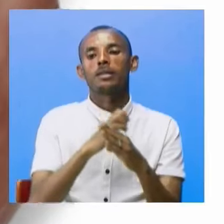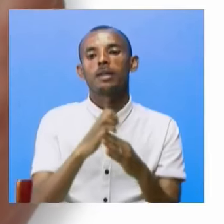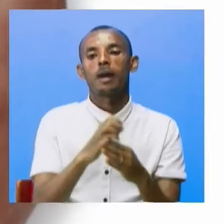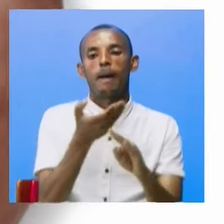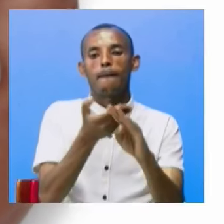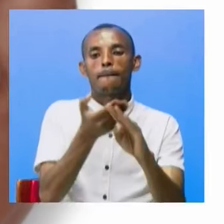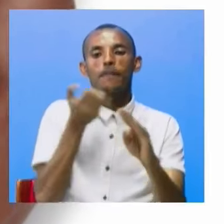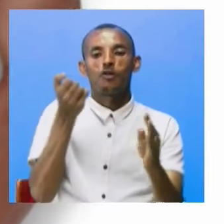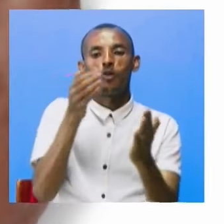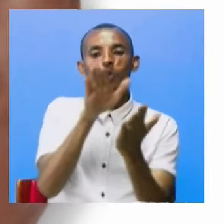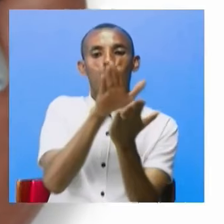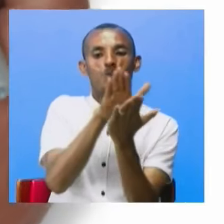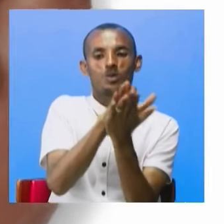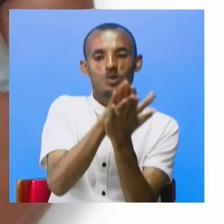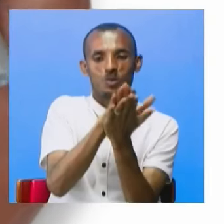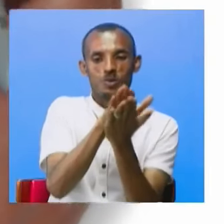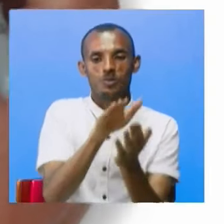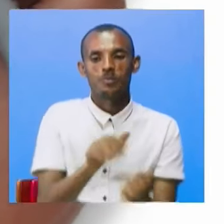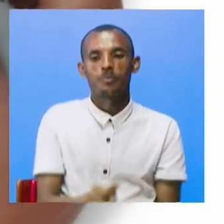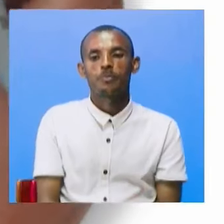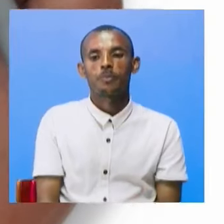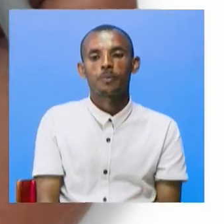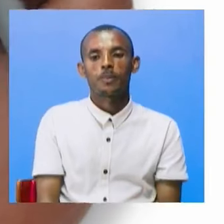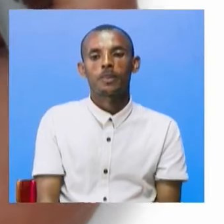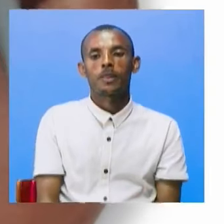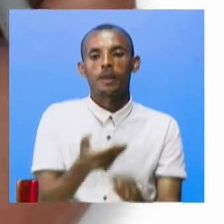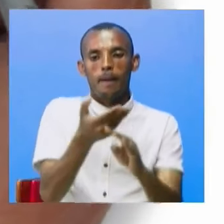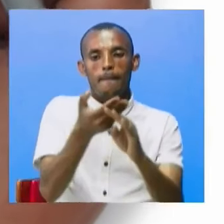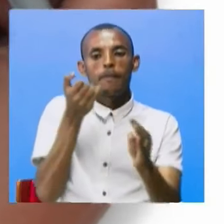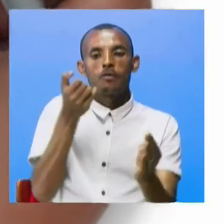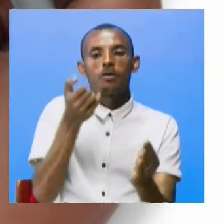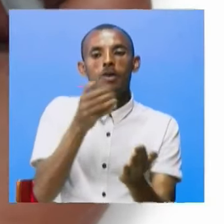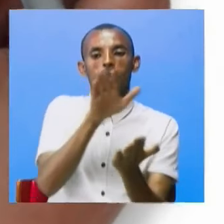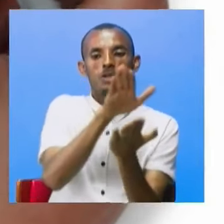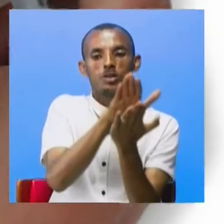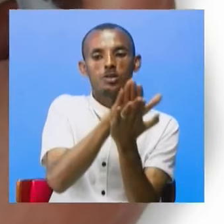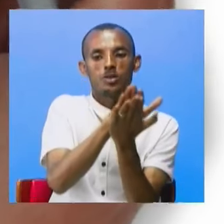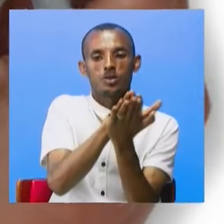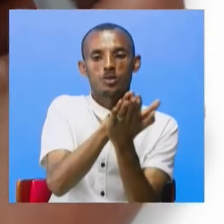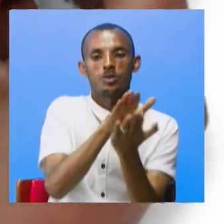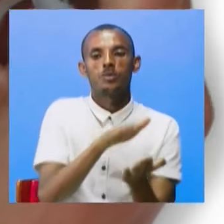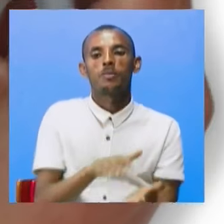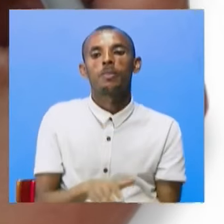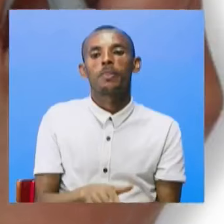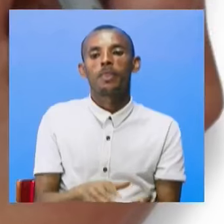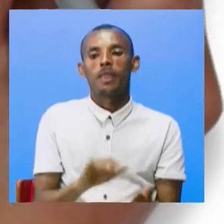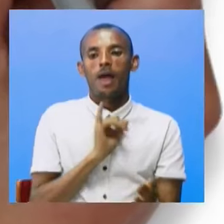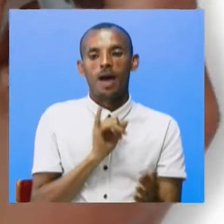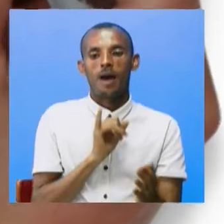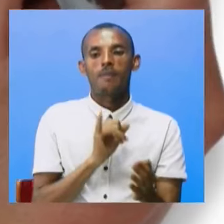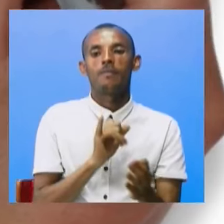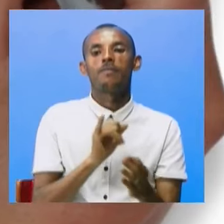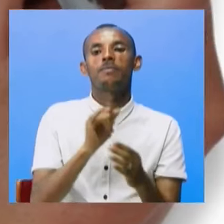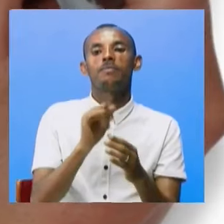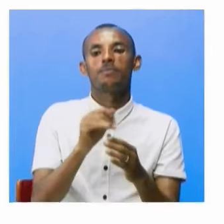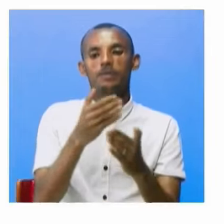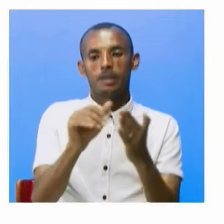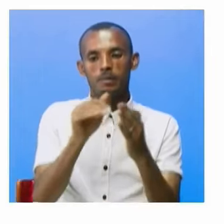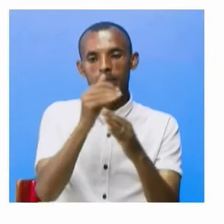before school. Yeah? Before school. Some exercise means